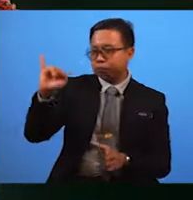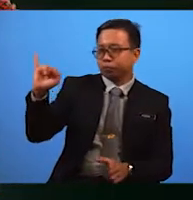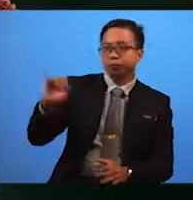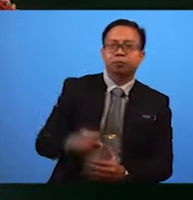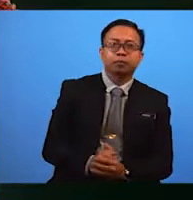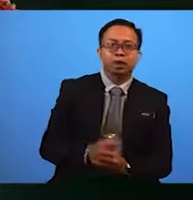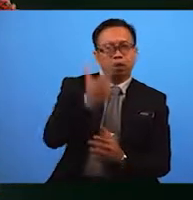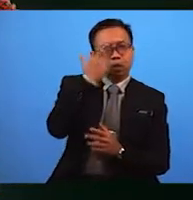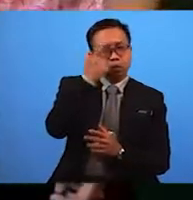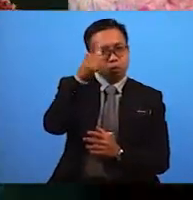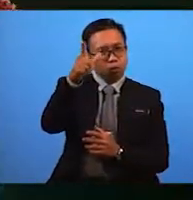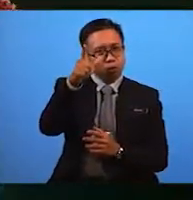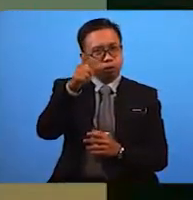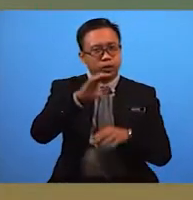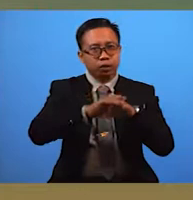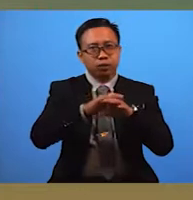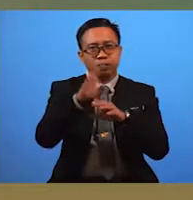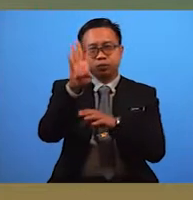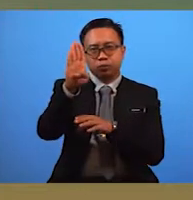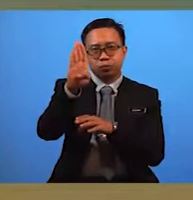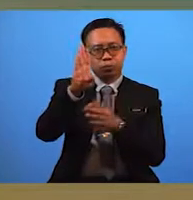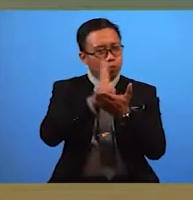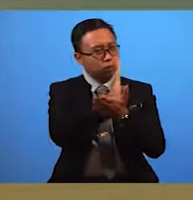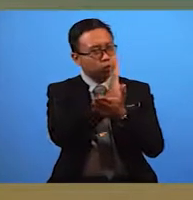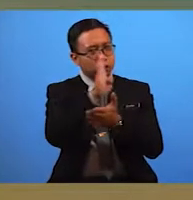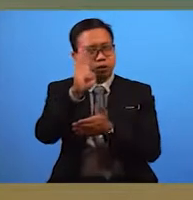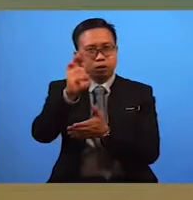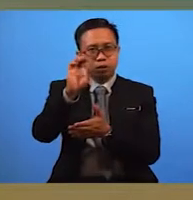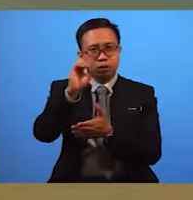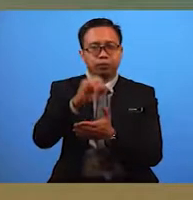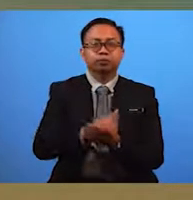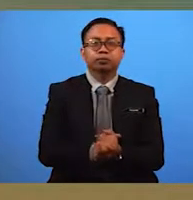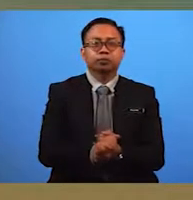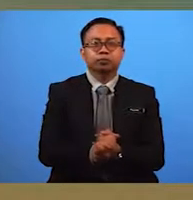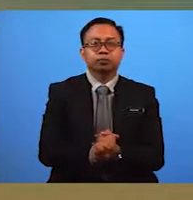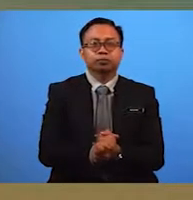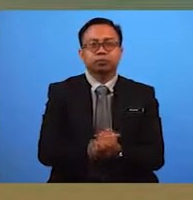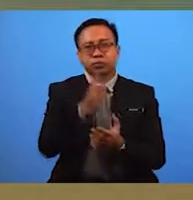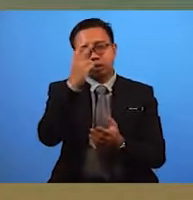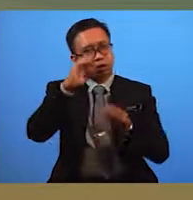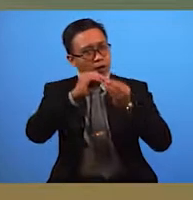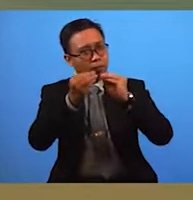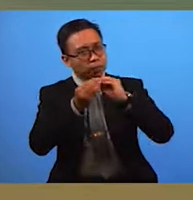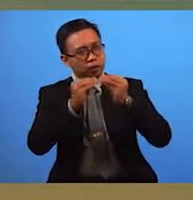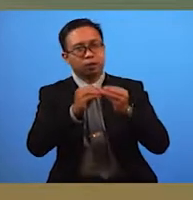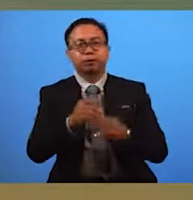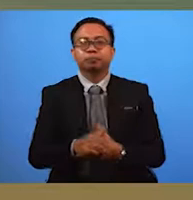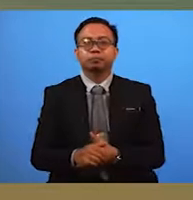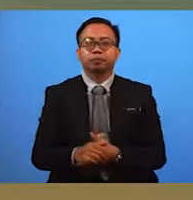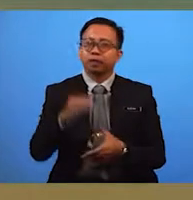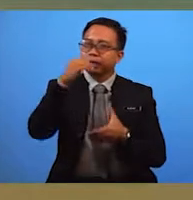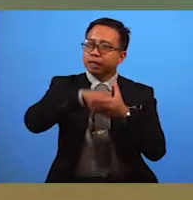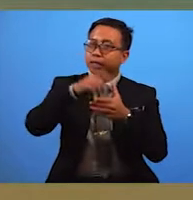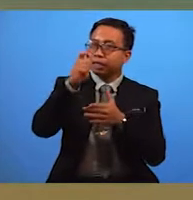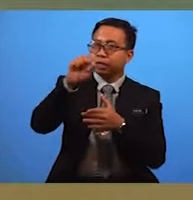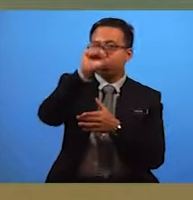Look at this brochure. I have identified the content points and numbered them. In the